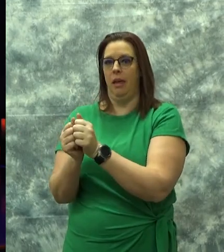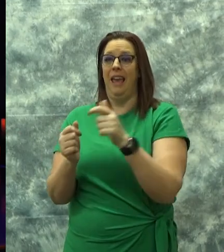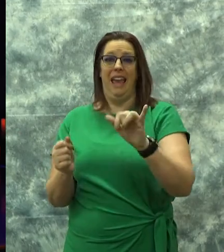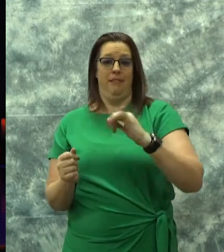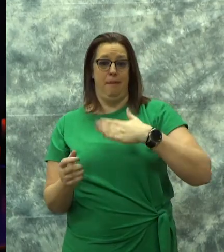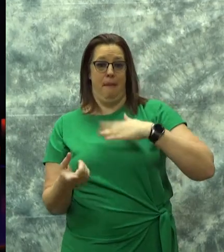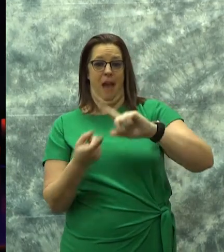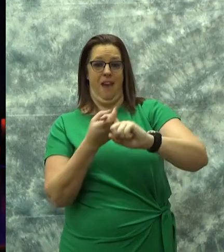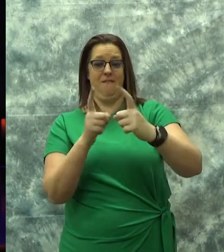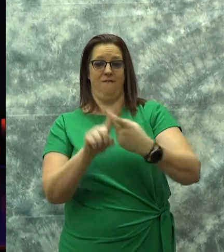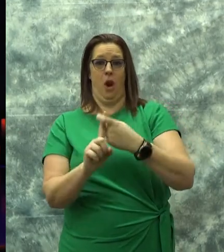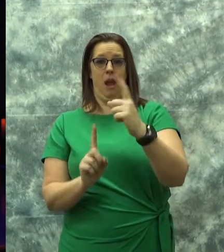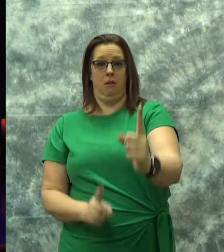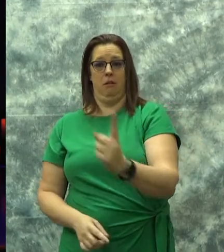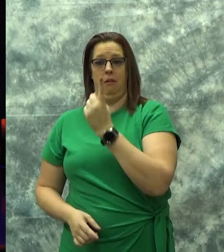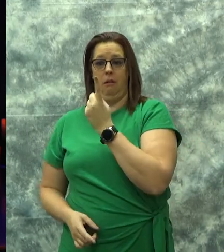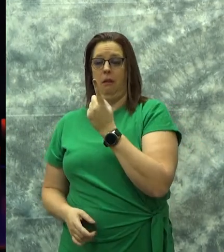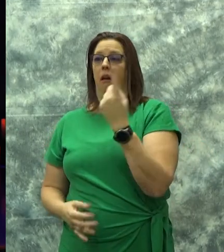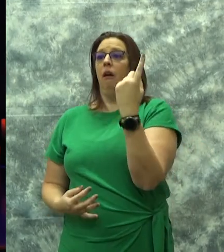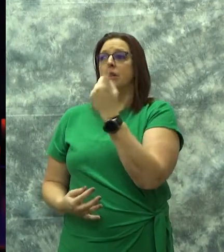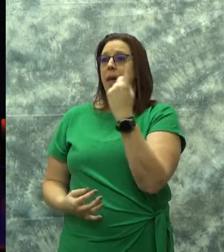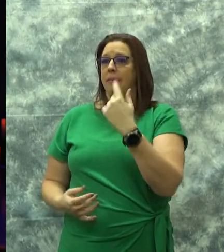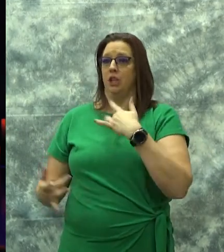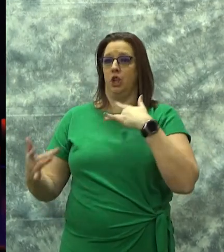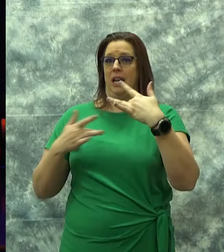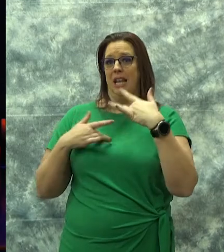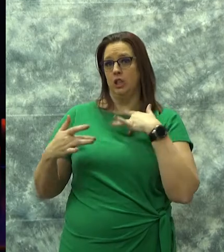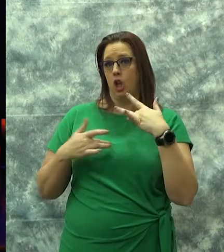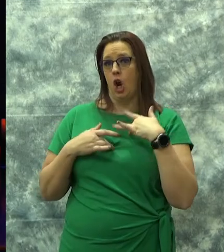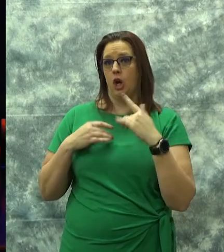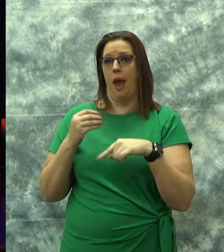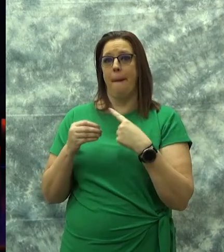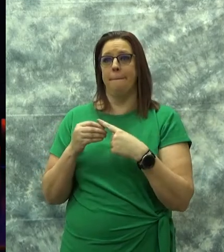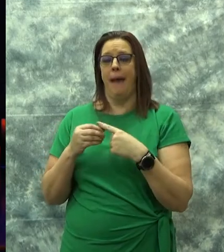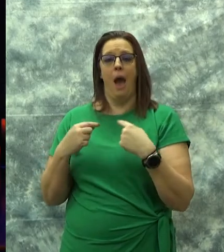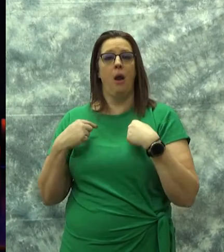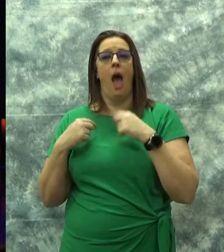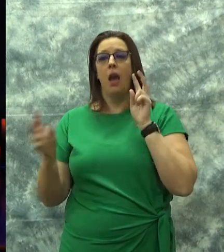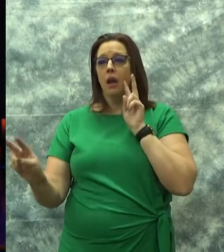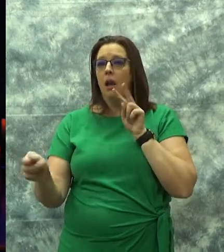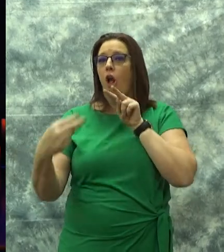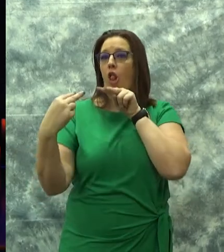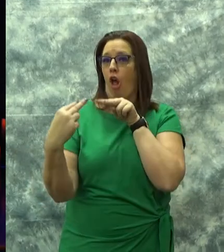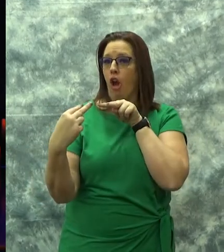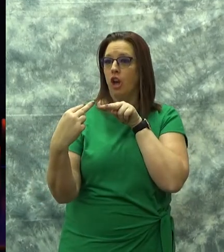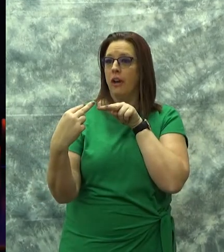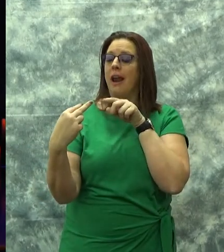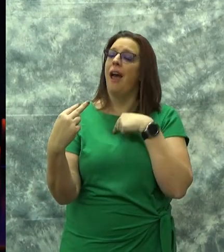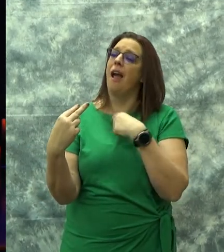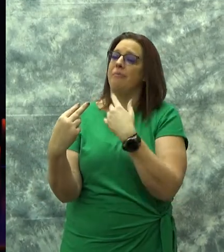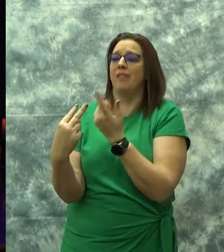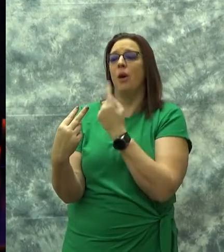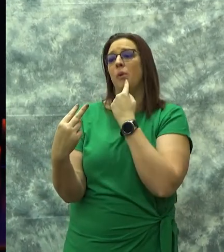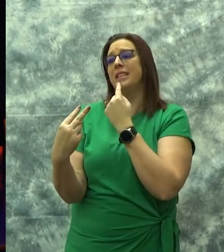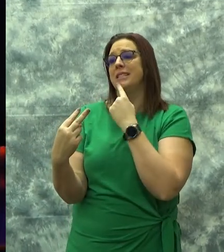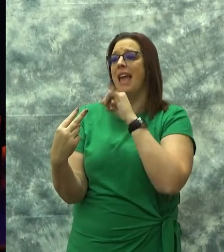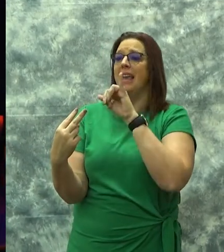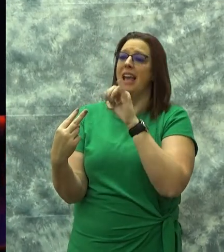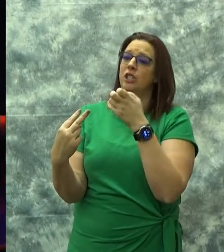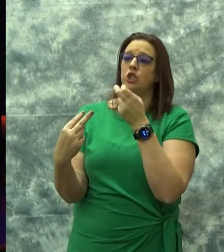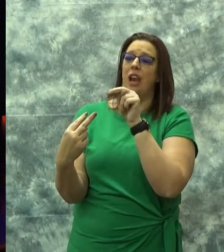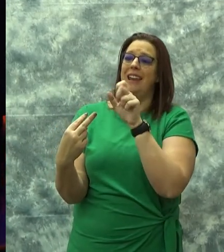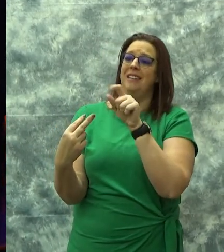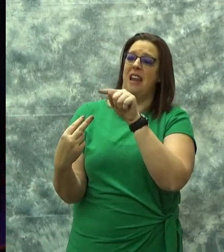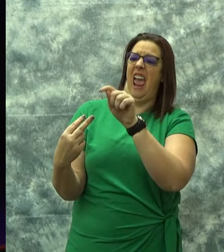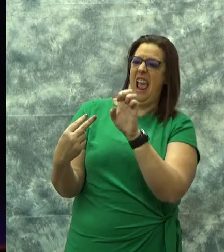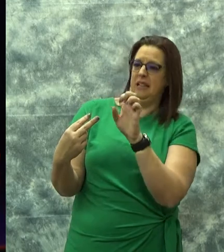friend Jeanette comes to me and brings to me something she's concerned about, she's upset about, I can look her in the eye and love her and